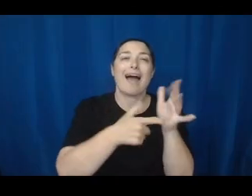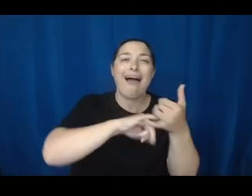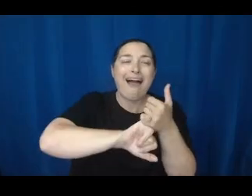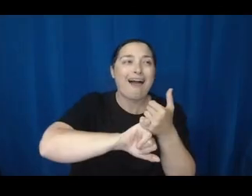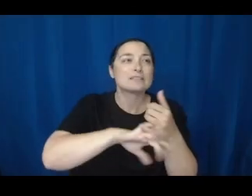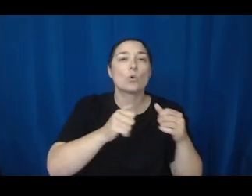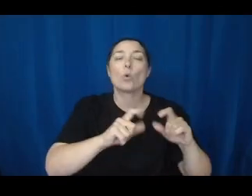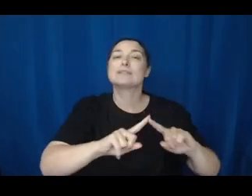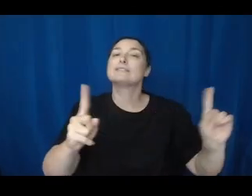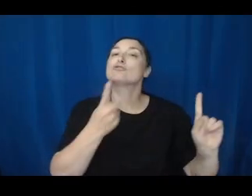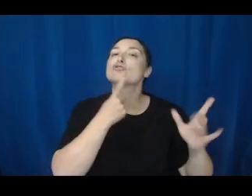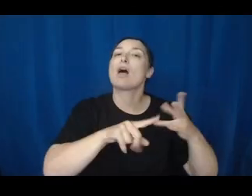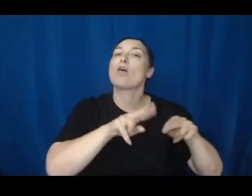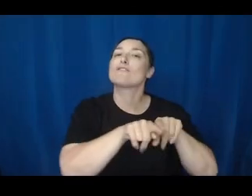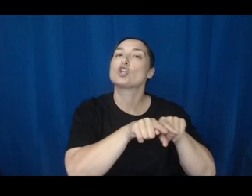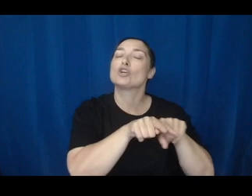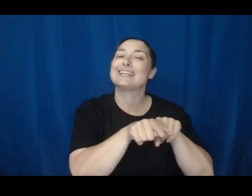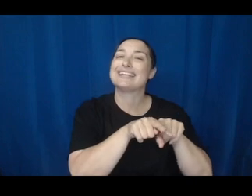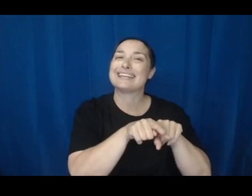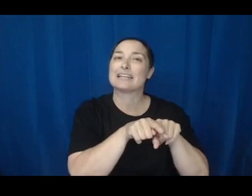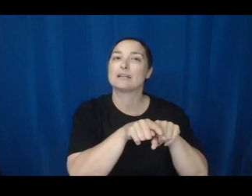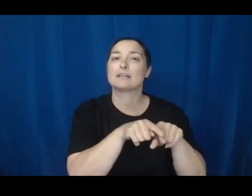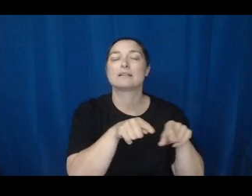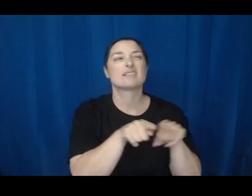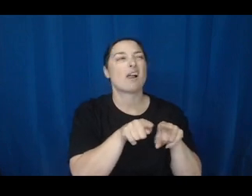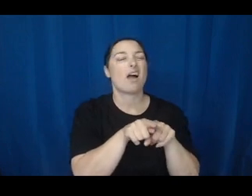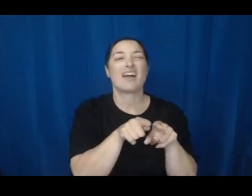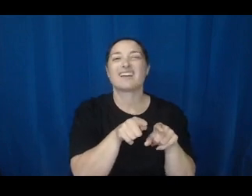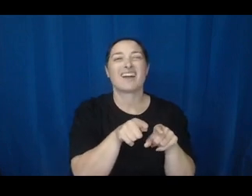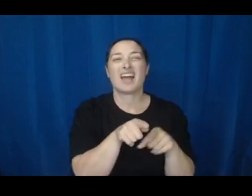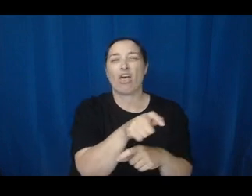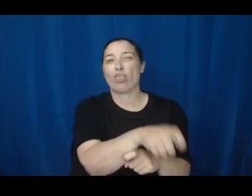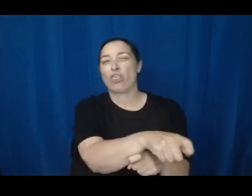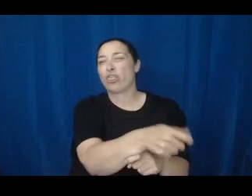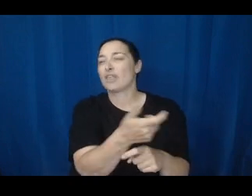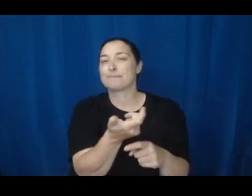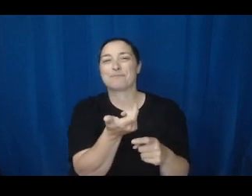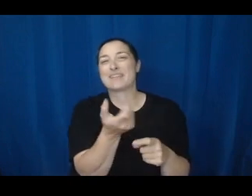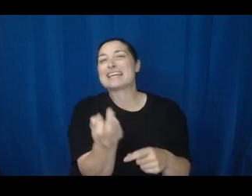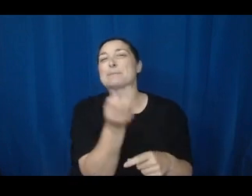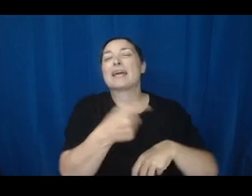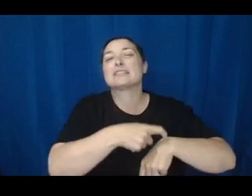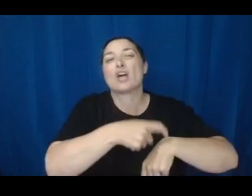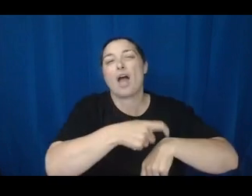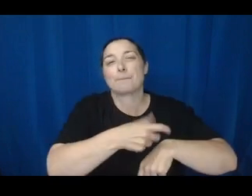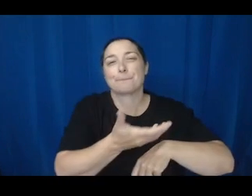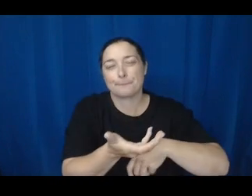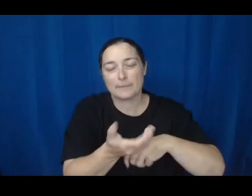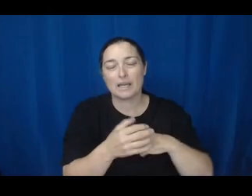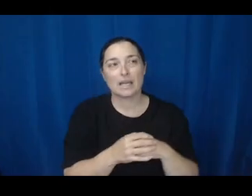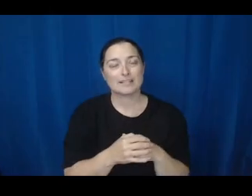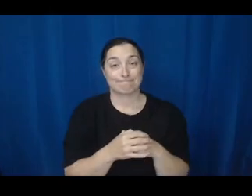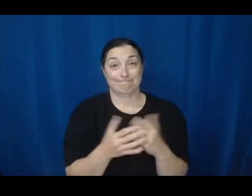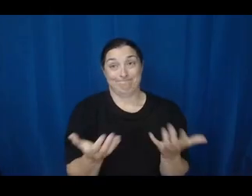learning, I often feel like they think of it as like an afterthought, something for spare time, and I think that